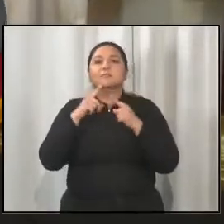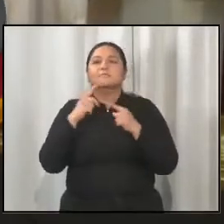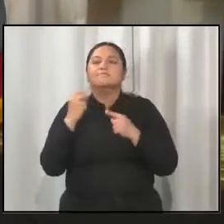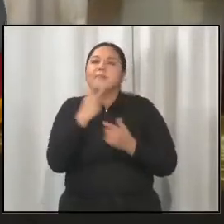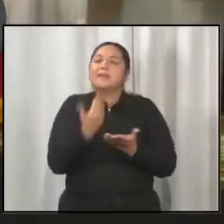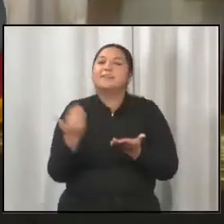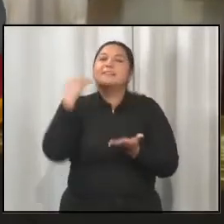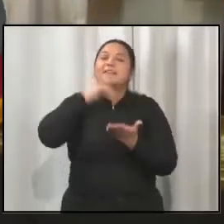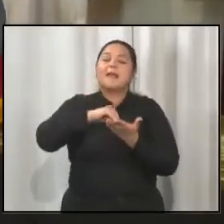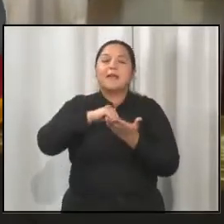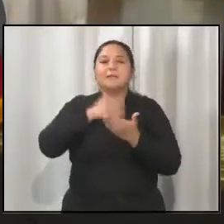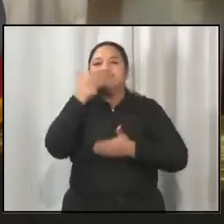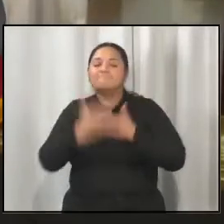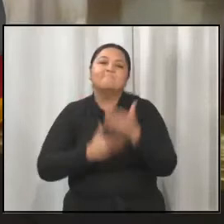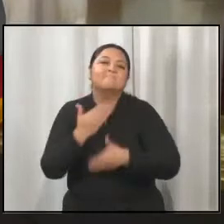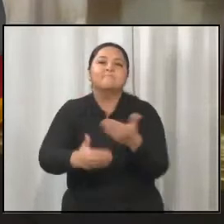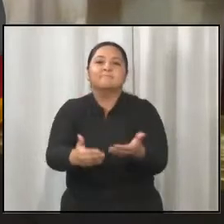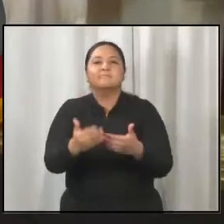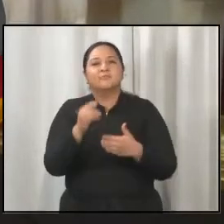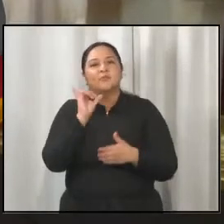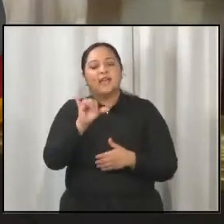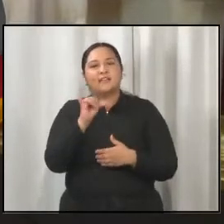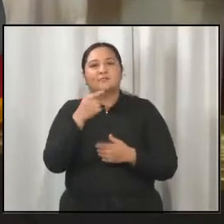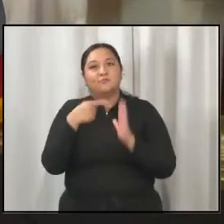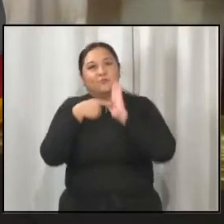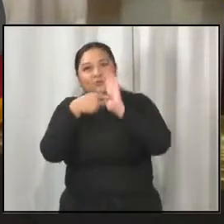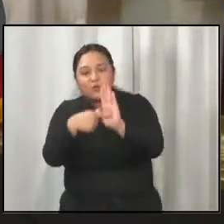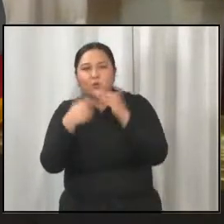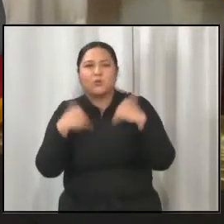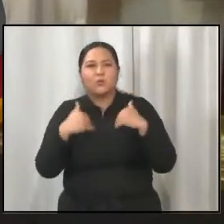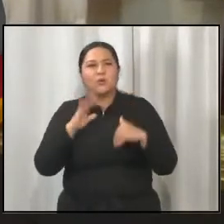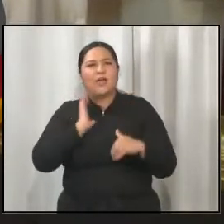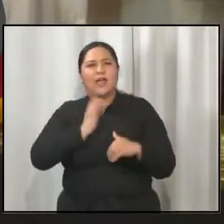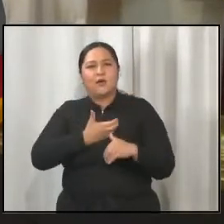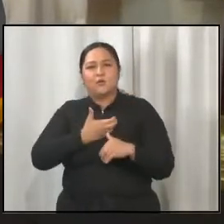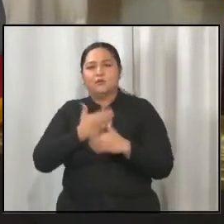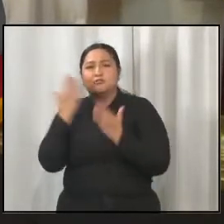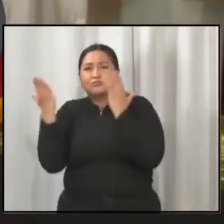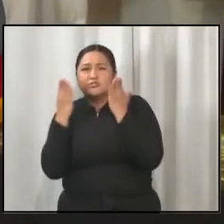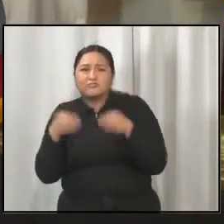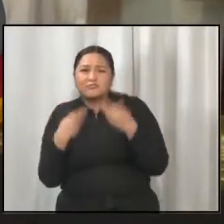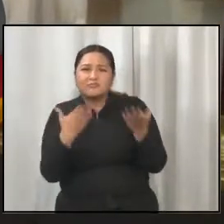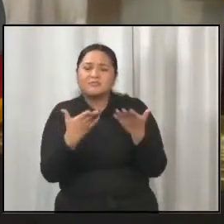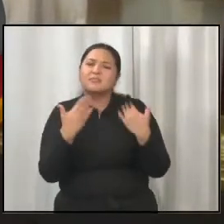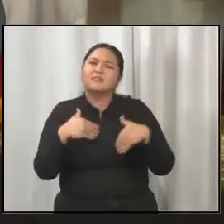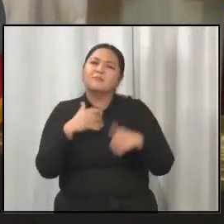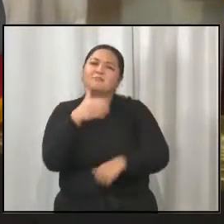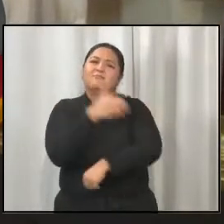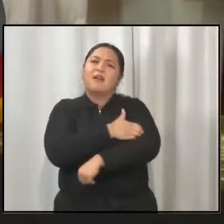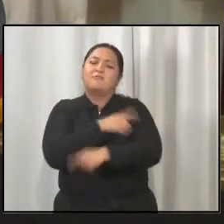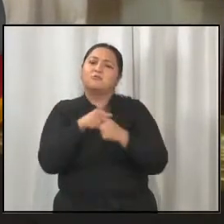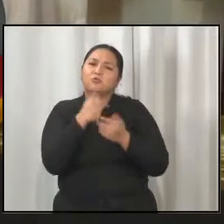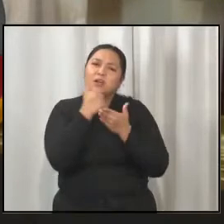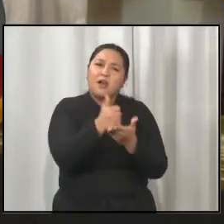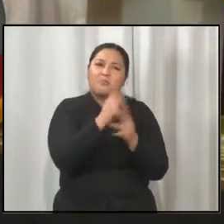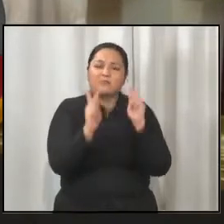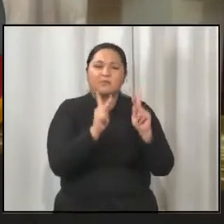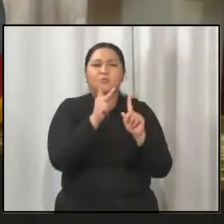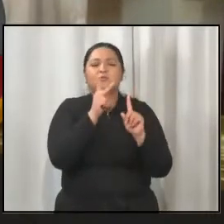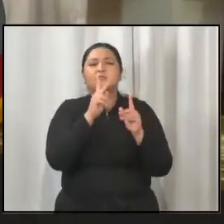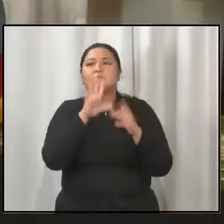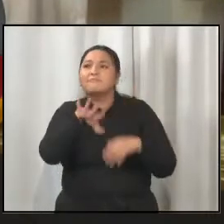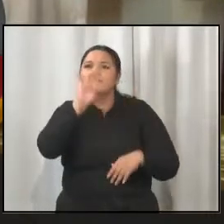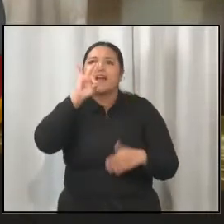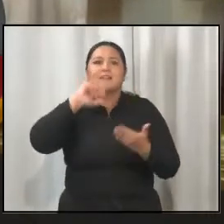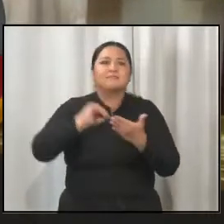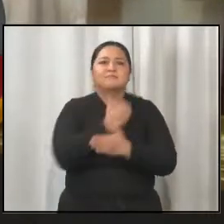power of this within our overall system and really working to get people back to permanent housing. So